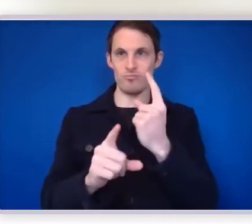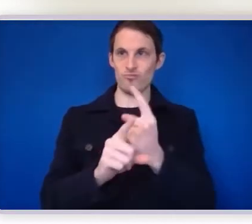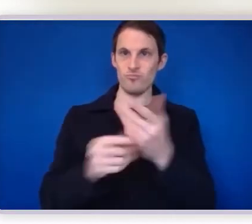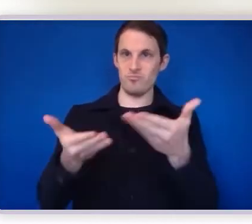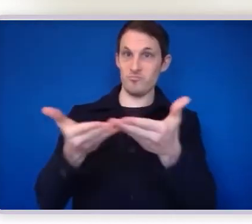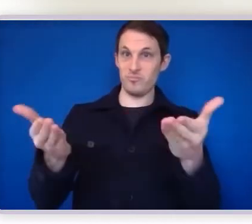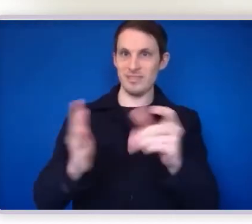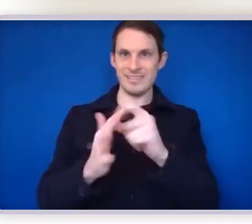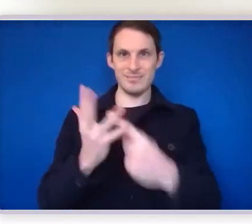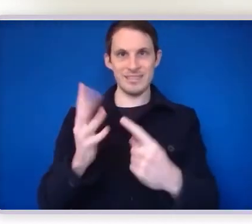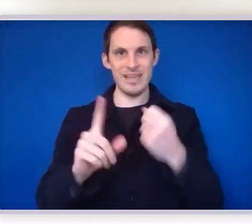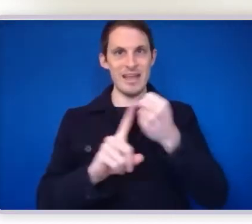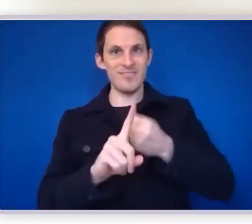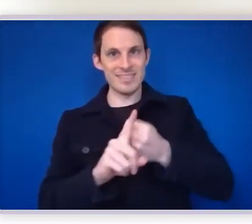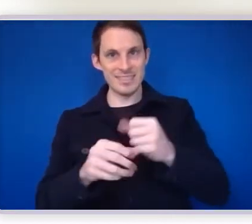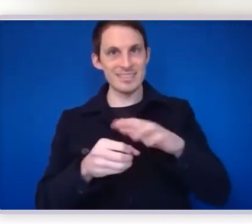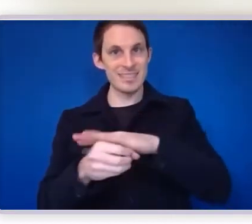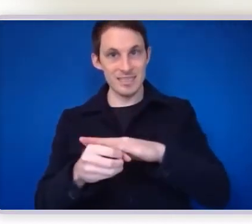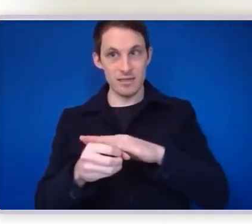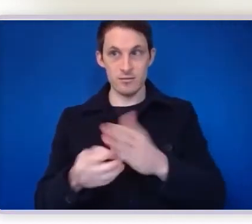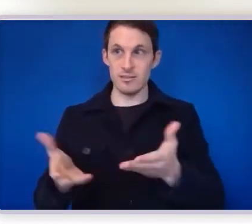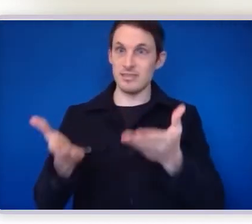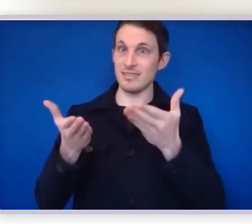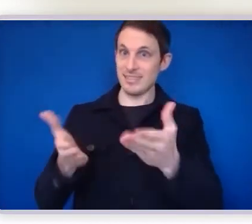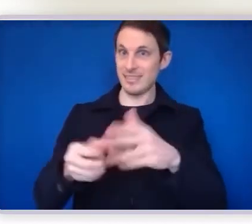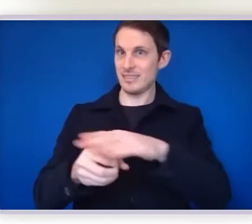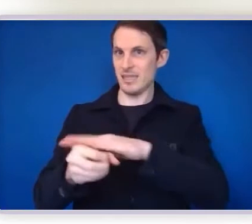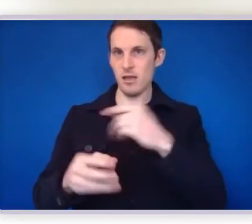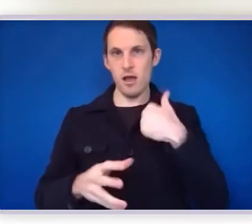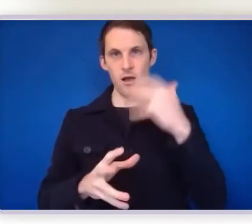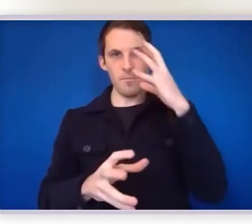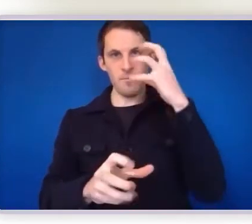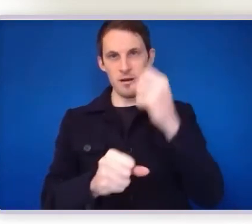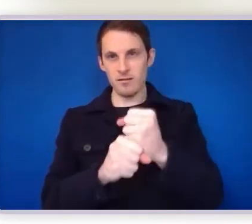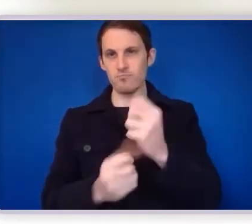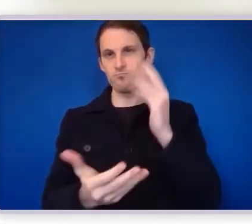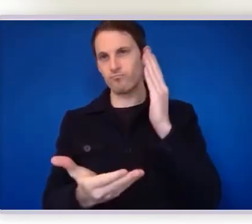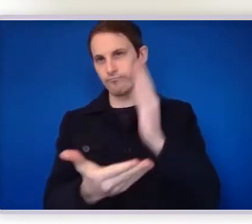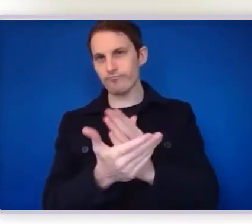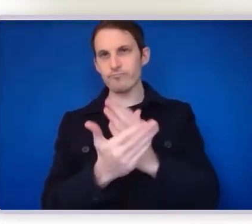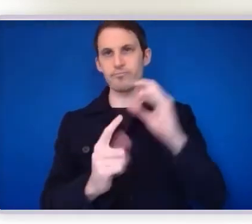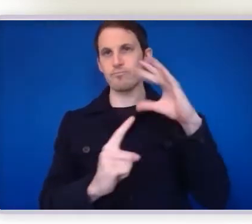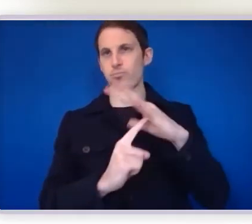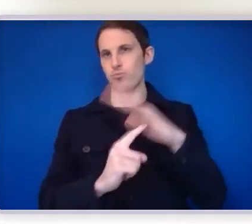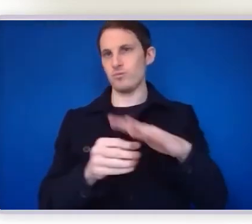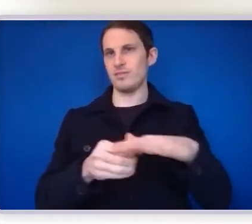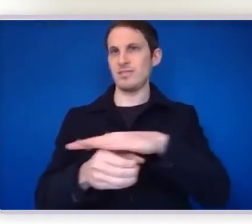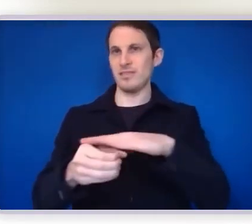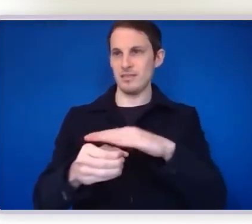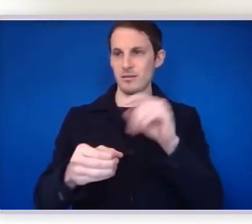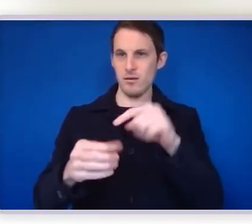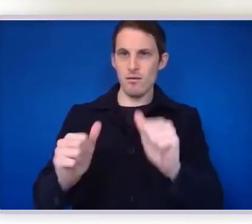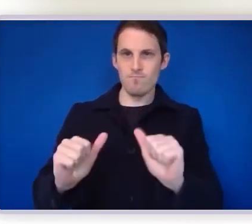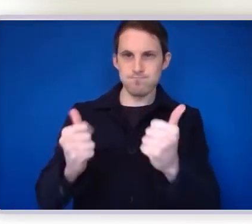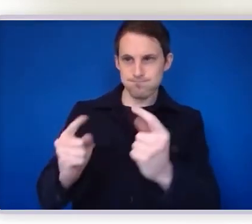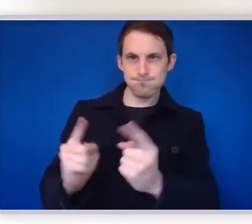This sector, I believe, is such an important sector and full of people making such an